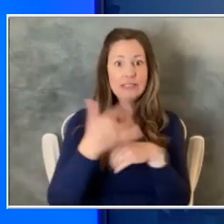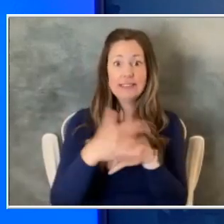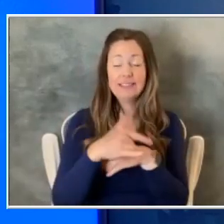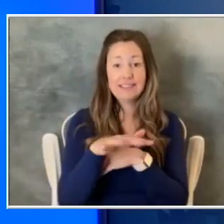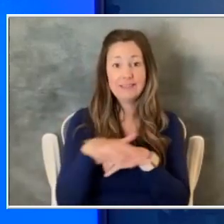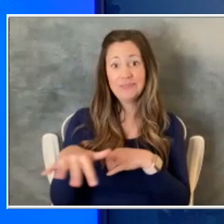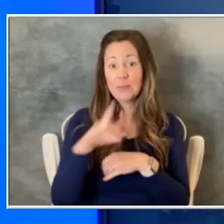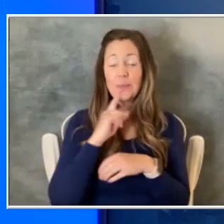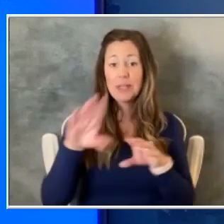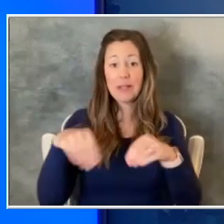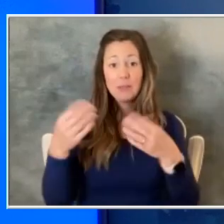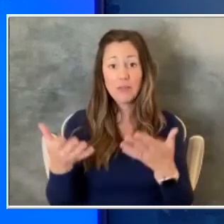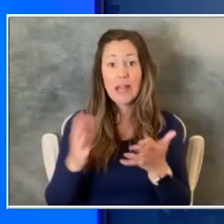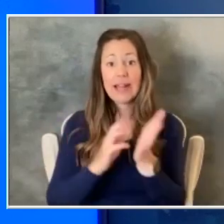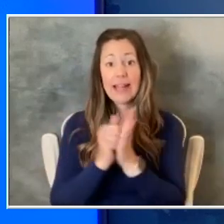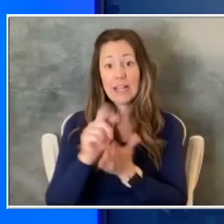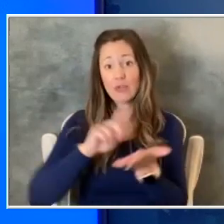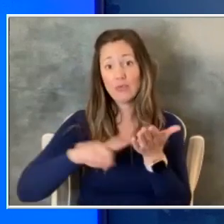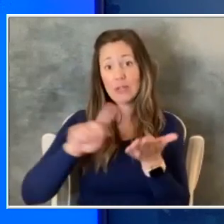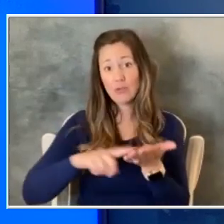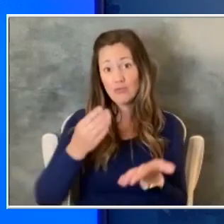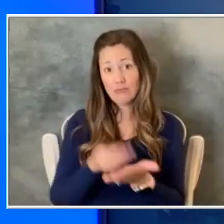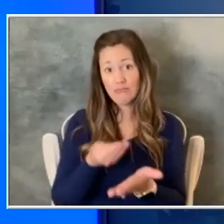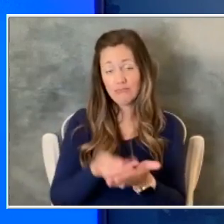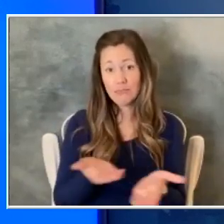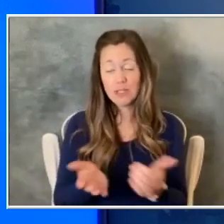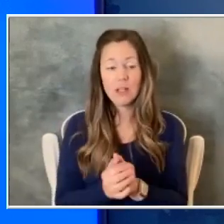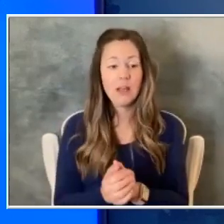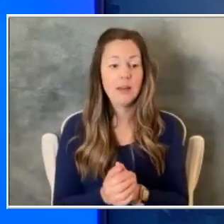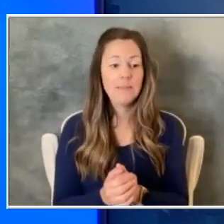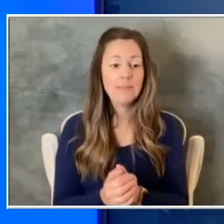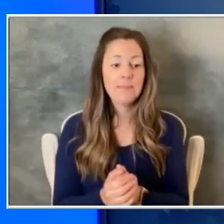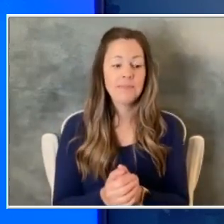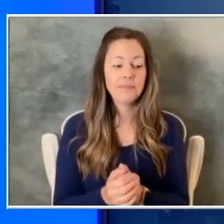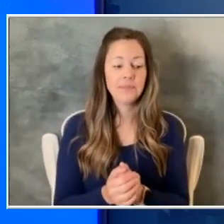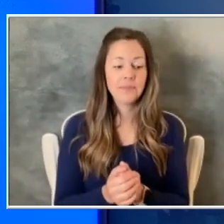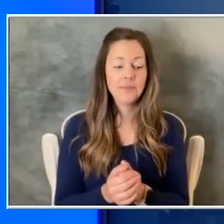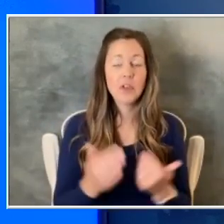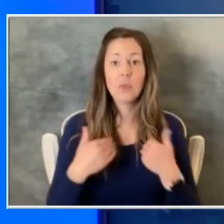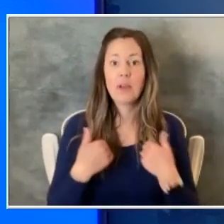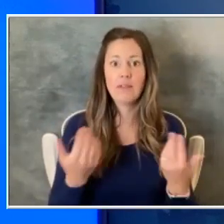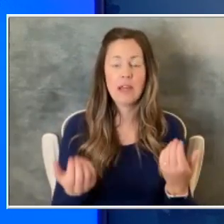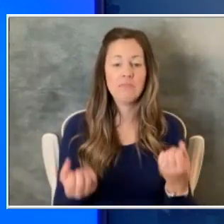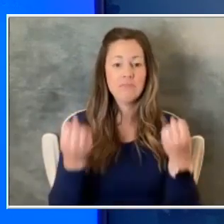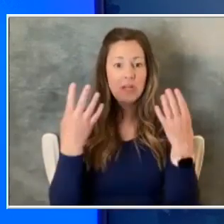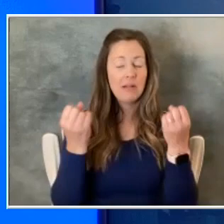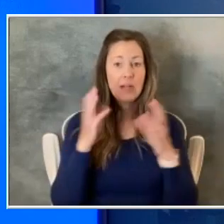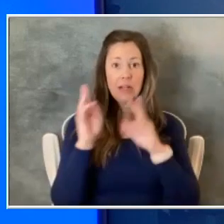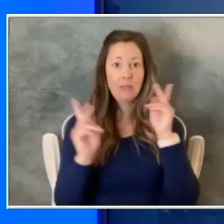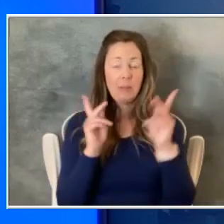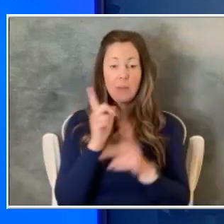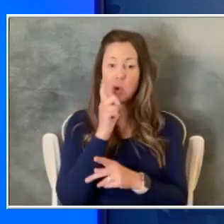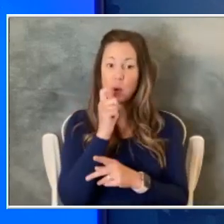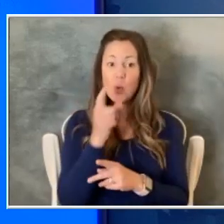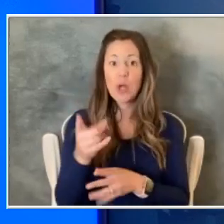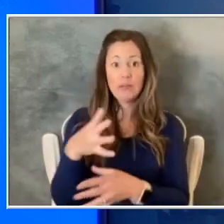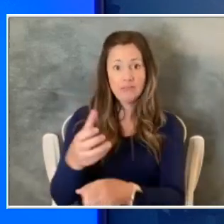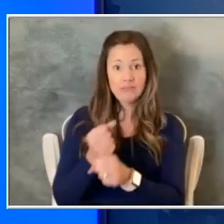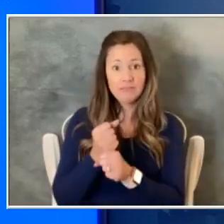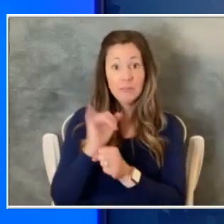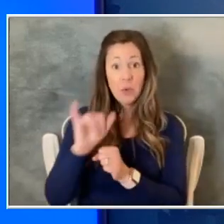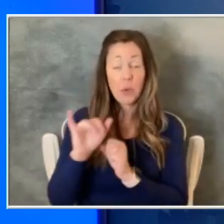providing cancer research funds. And we've had a number of investigators that have received those awards,